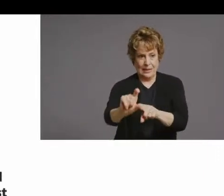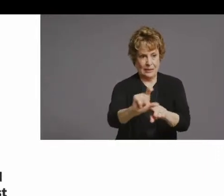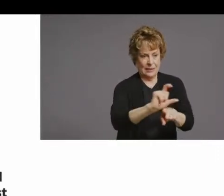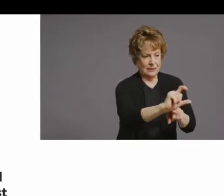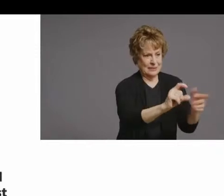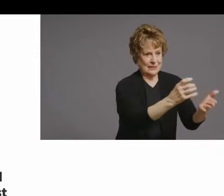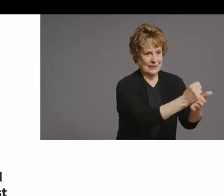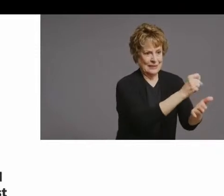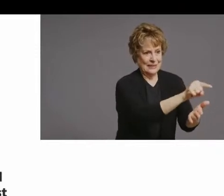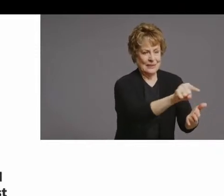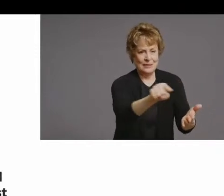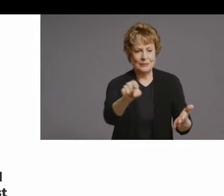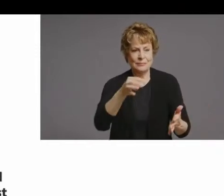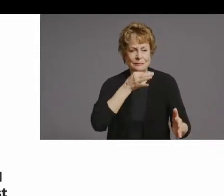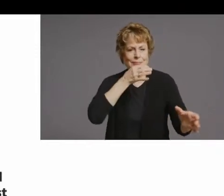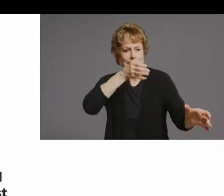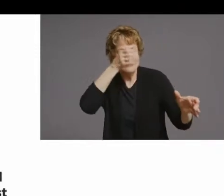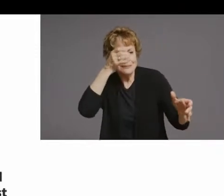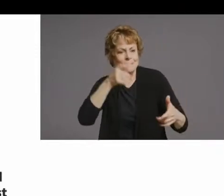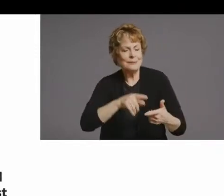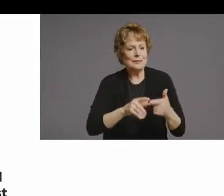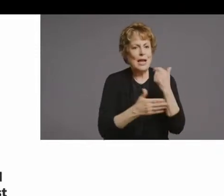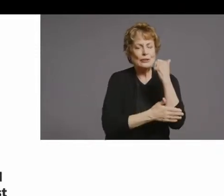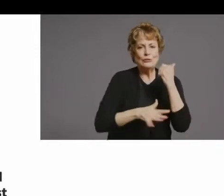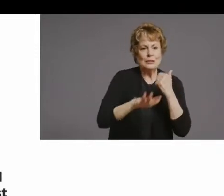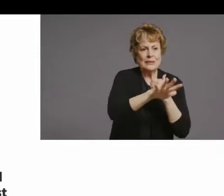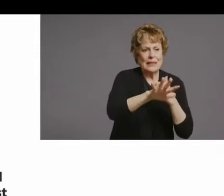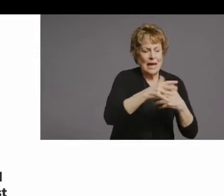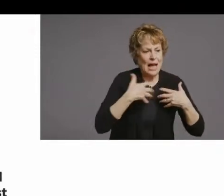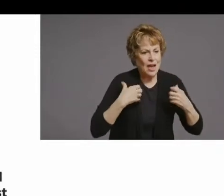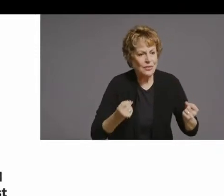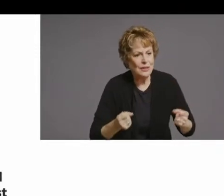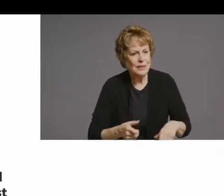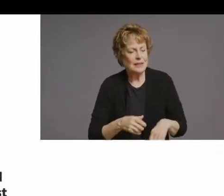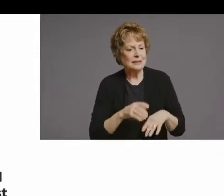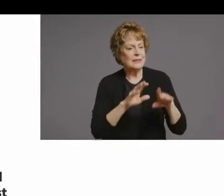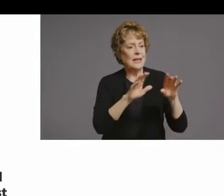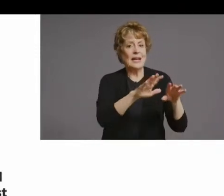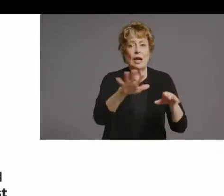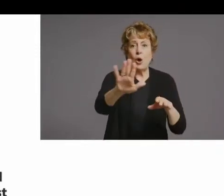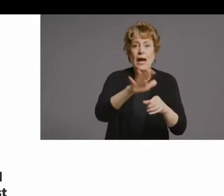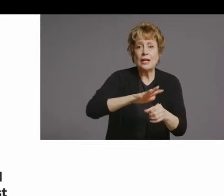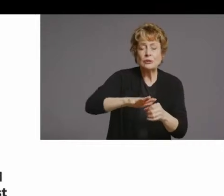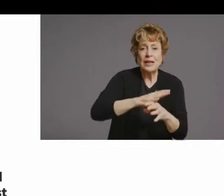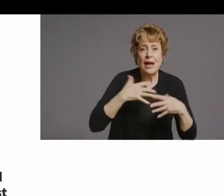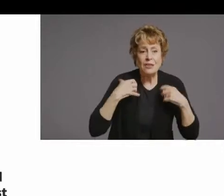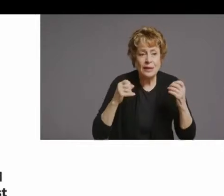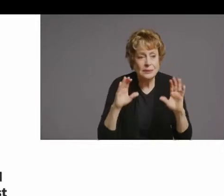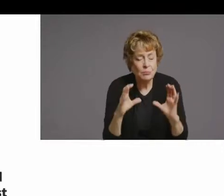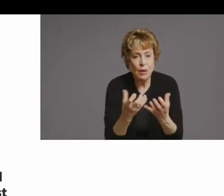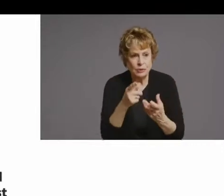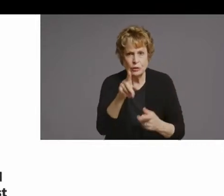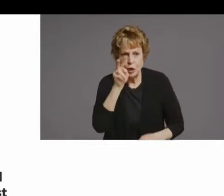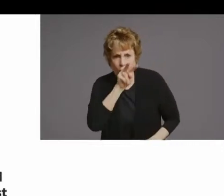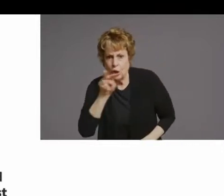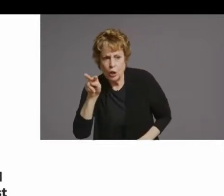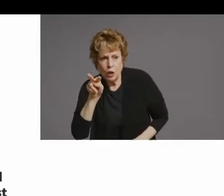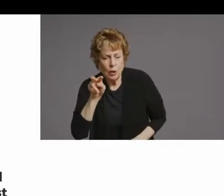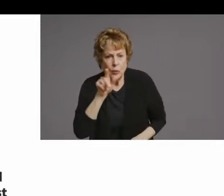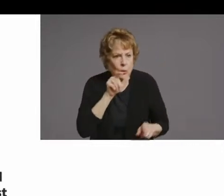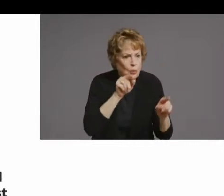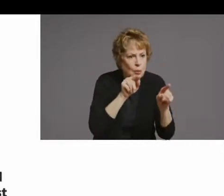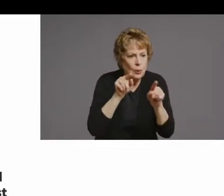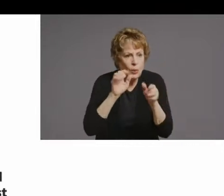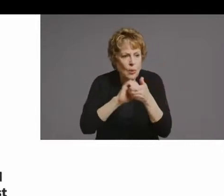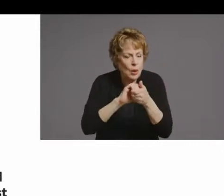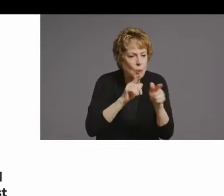health, our county health departments, to determine which providers they work with and distribute based on